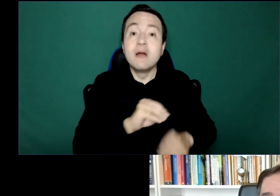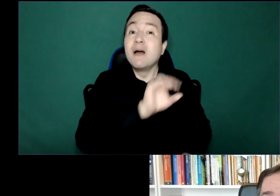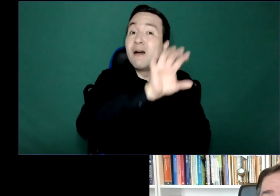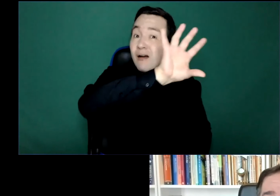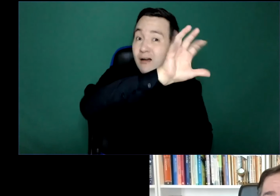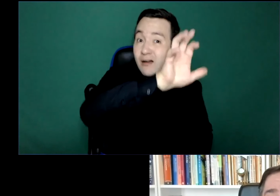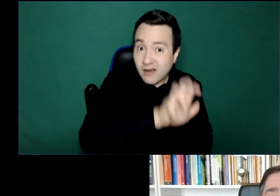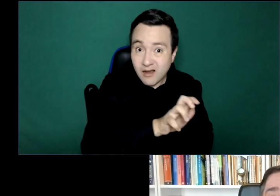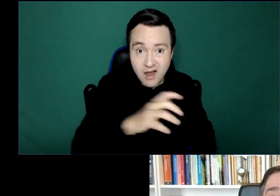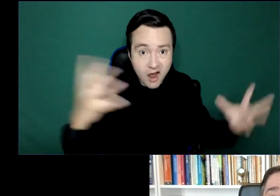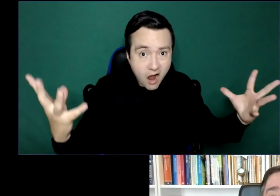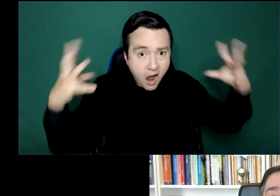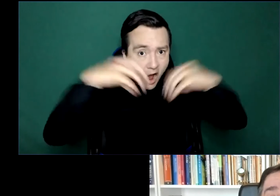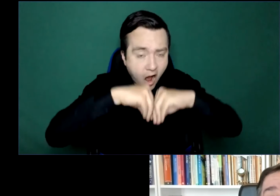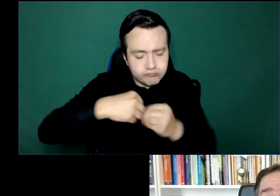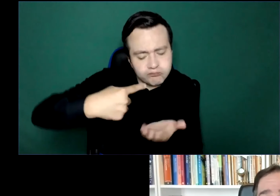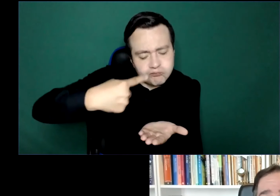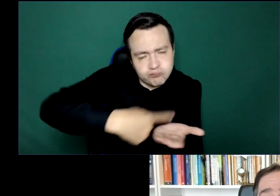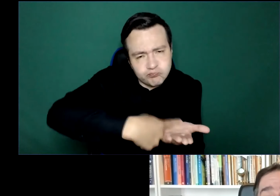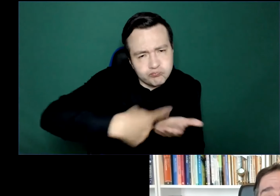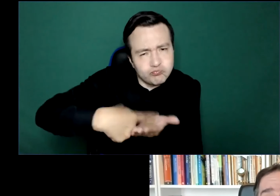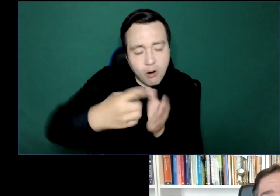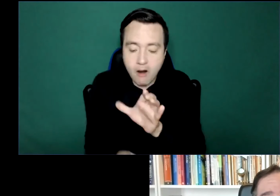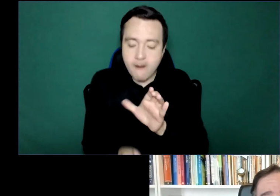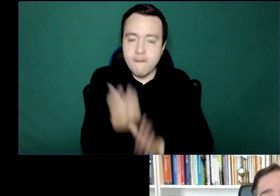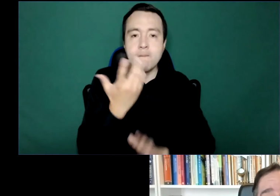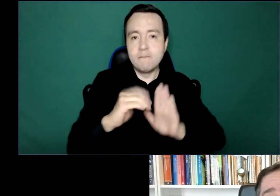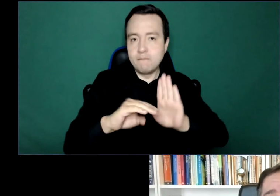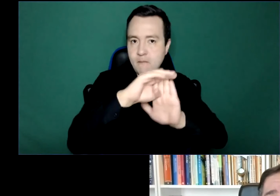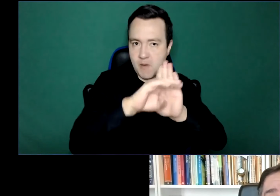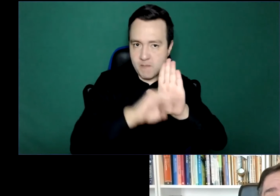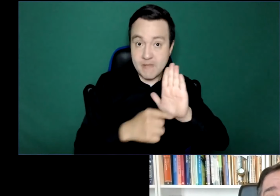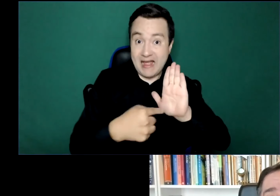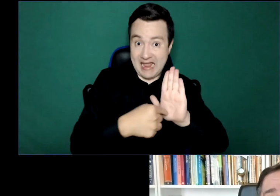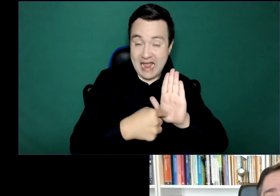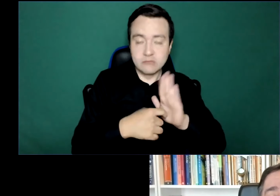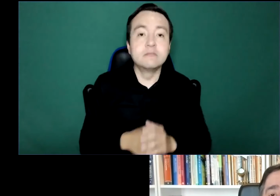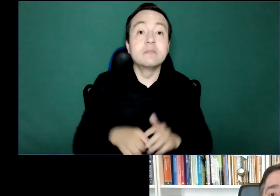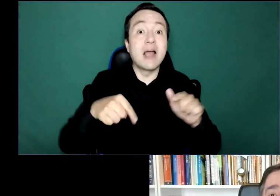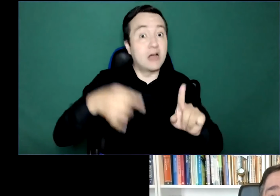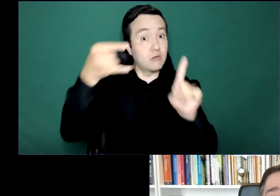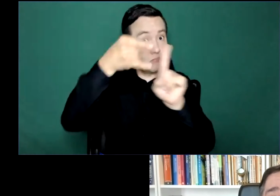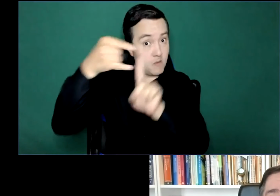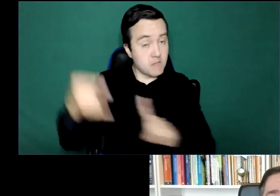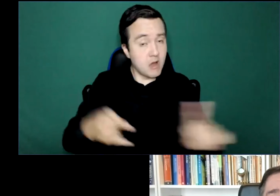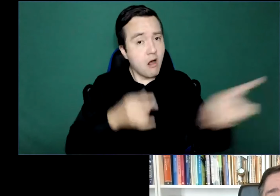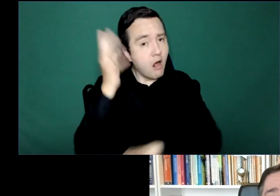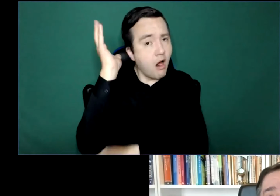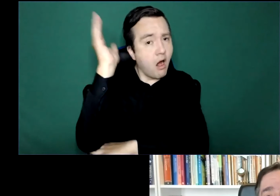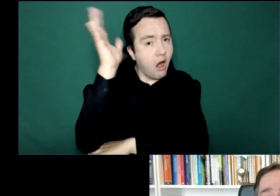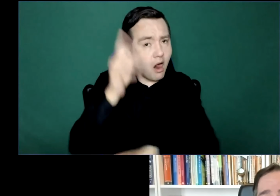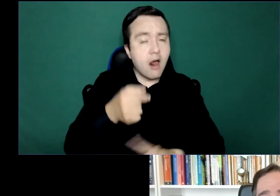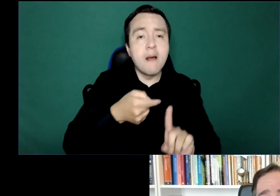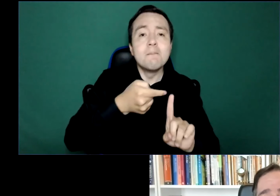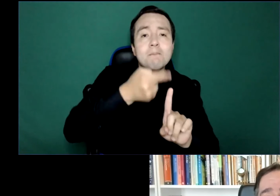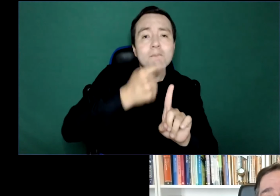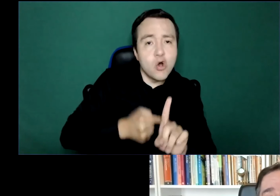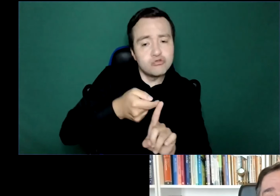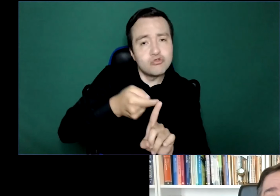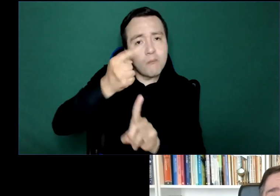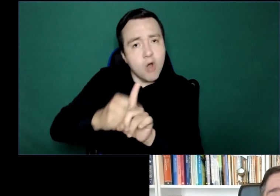have also participated in the development of this. These will be monthly sessions that will allow us to deepen into